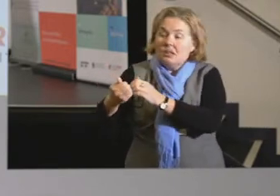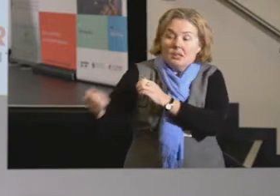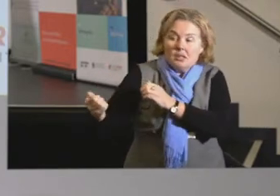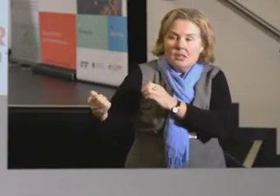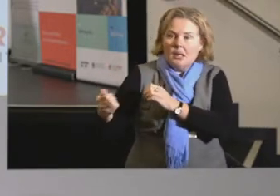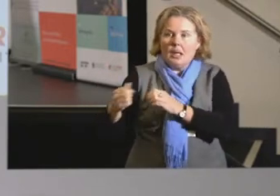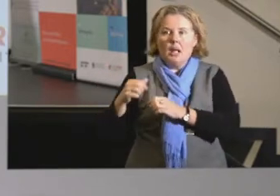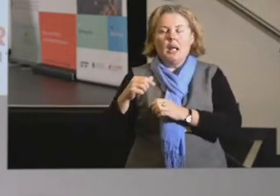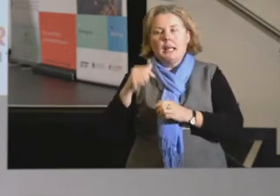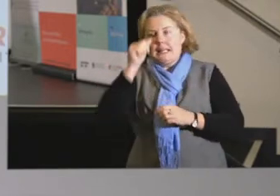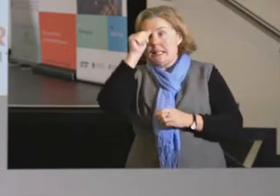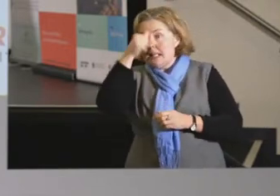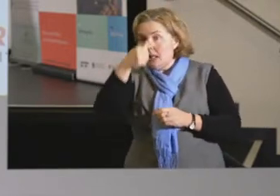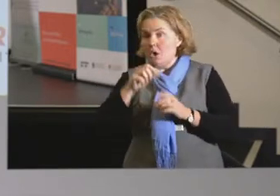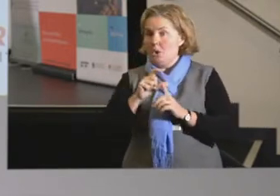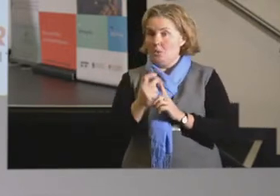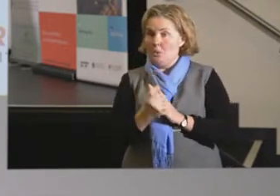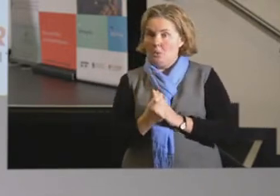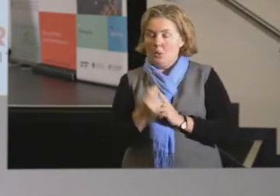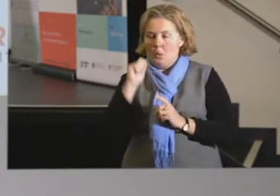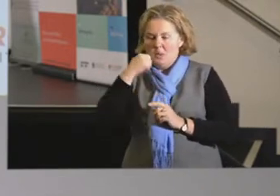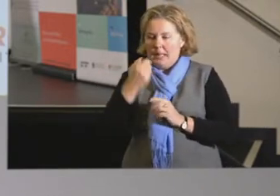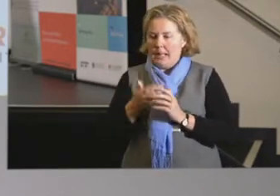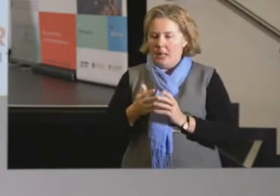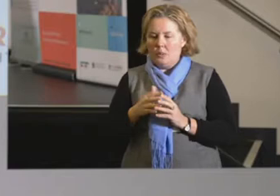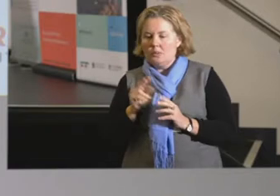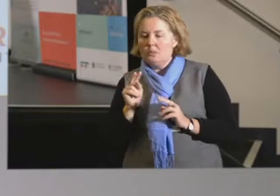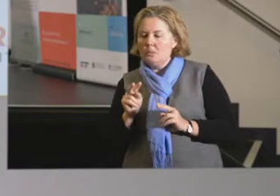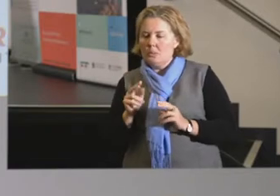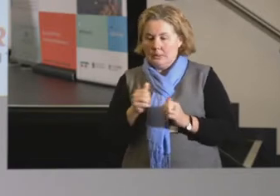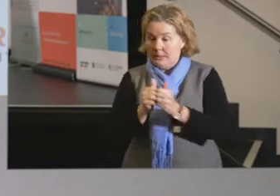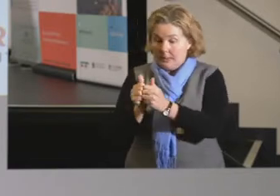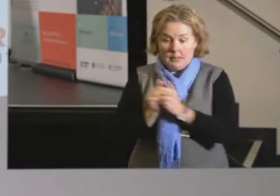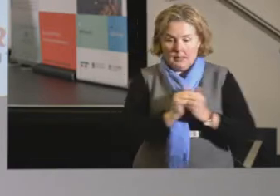to fragment things when they seem to be holding together.